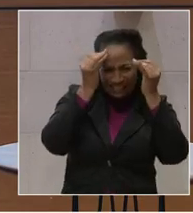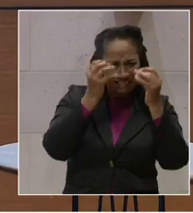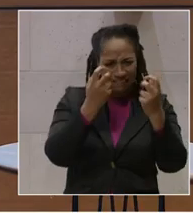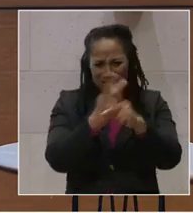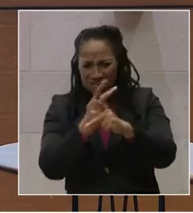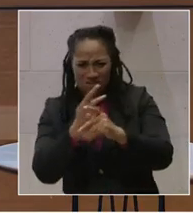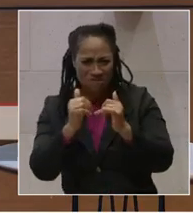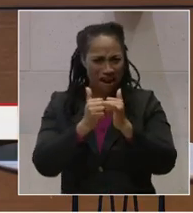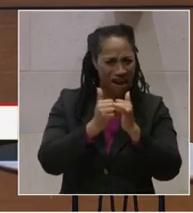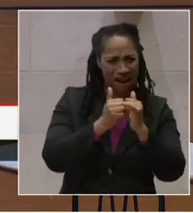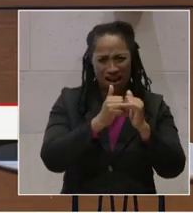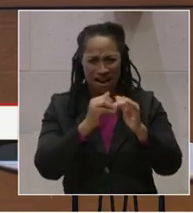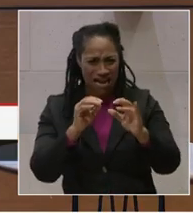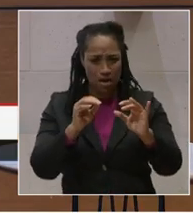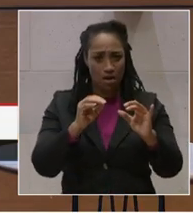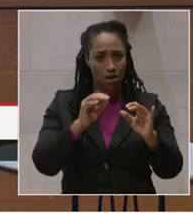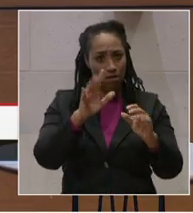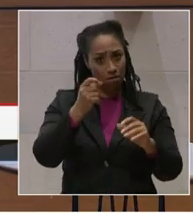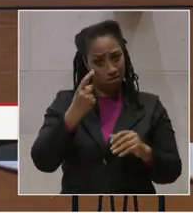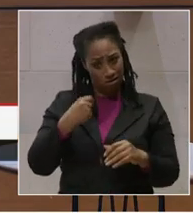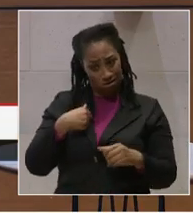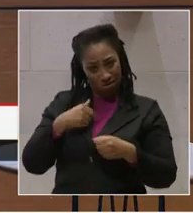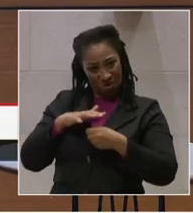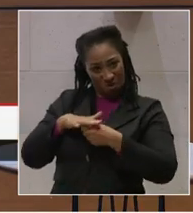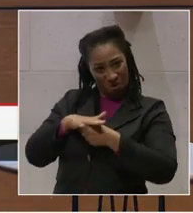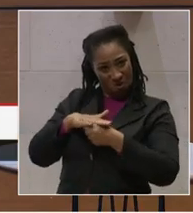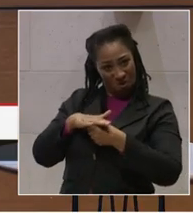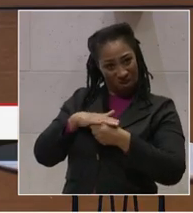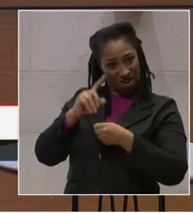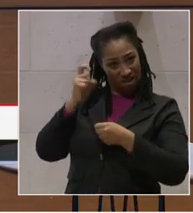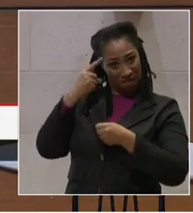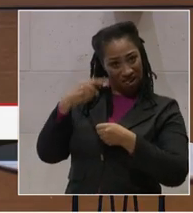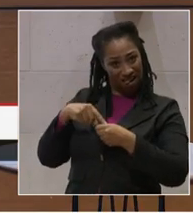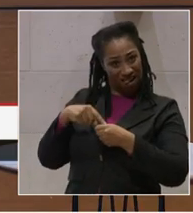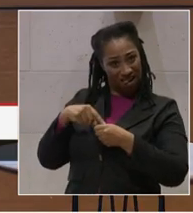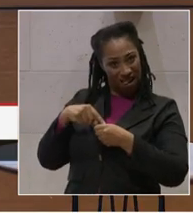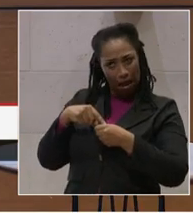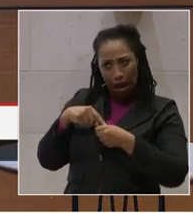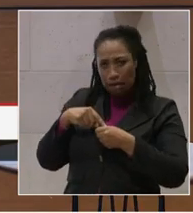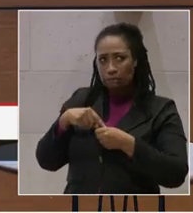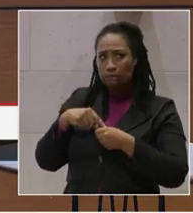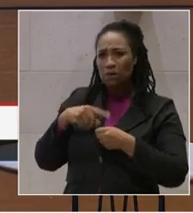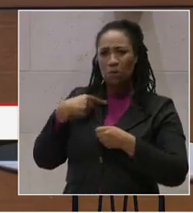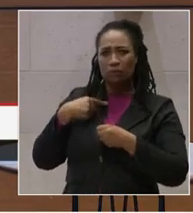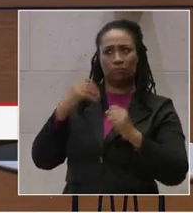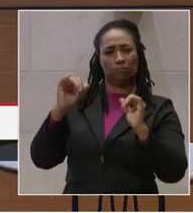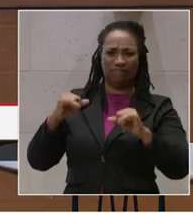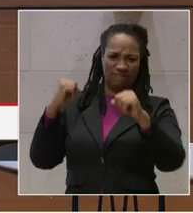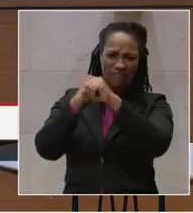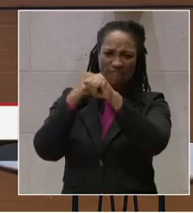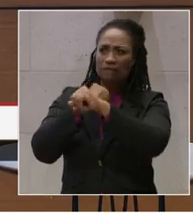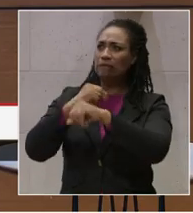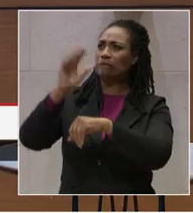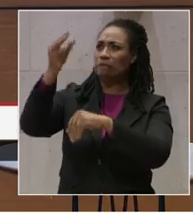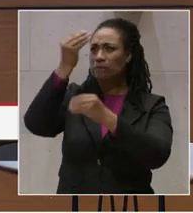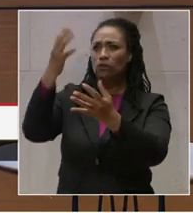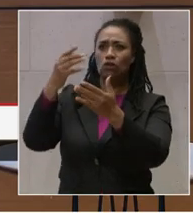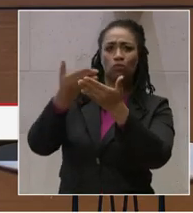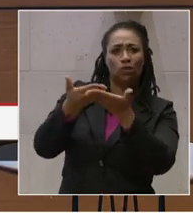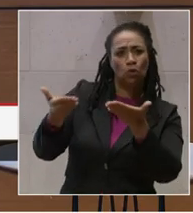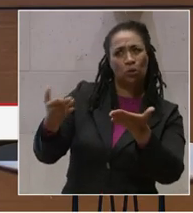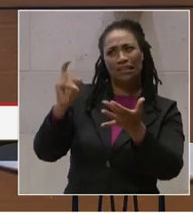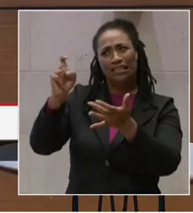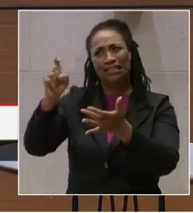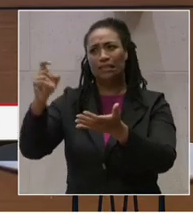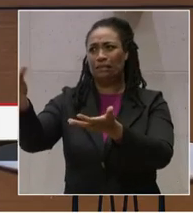resources. We're fighting to make sure that we're getting that from our friends on the Hill. We are making sure we're gathering the best information about the best